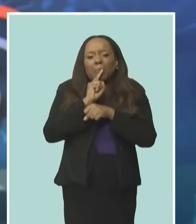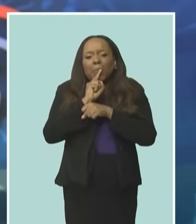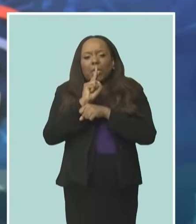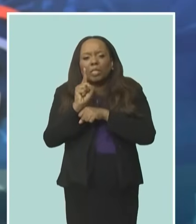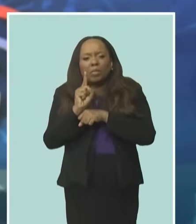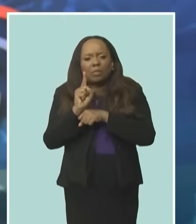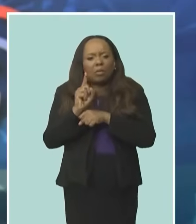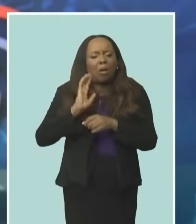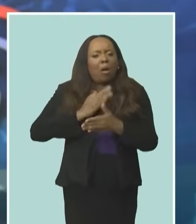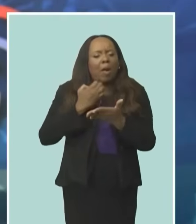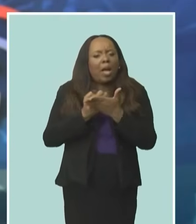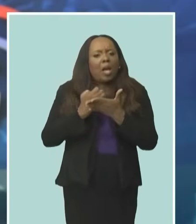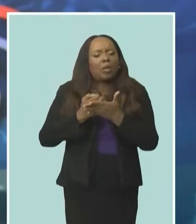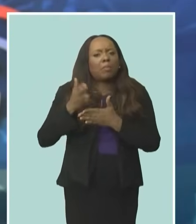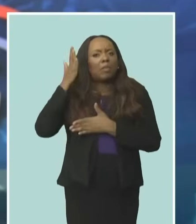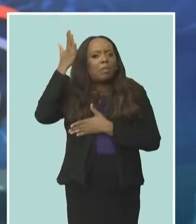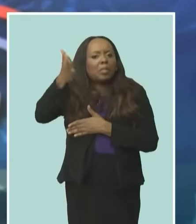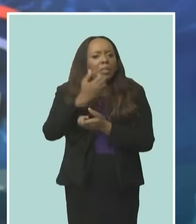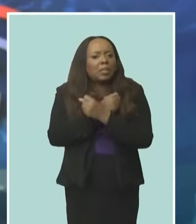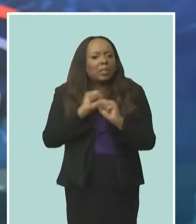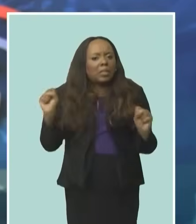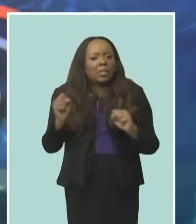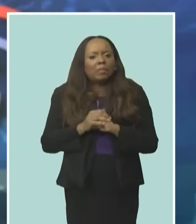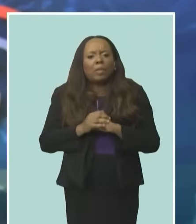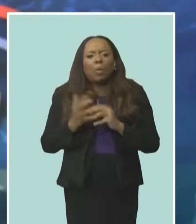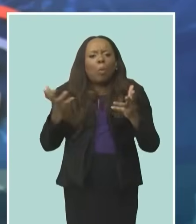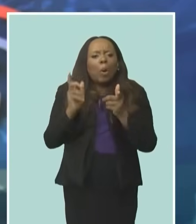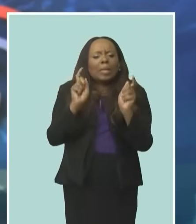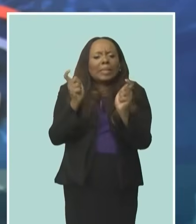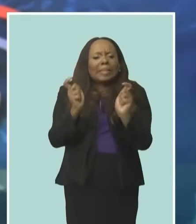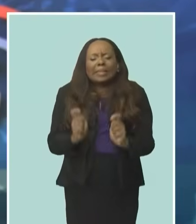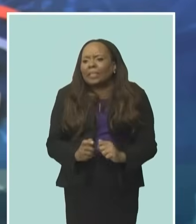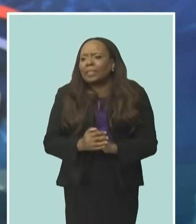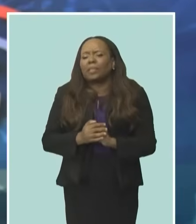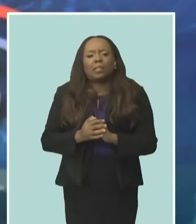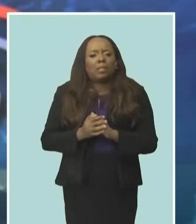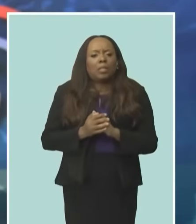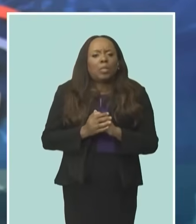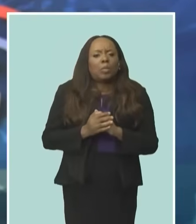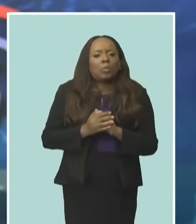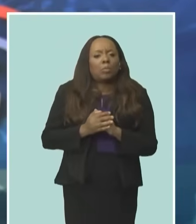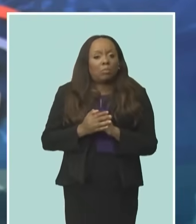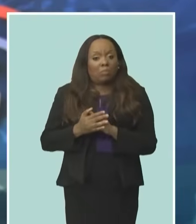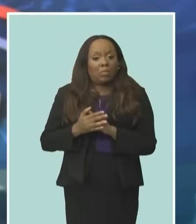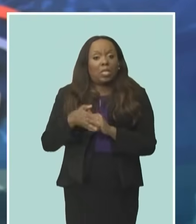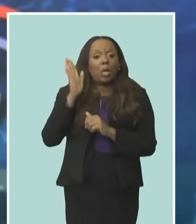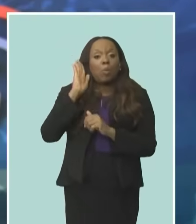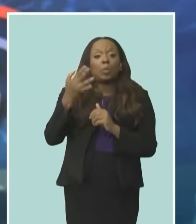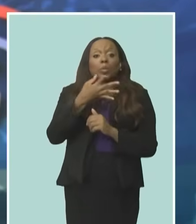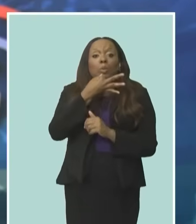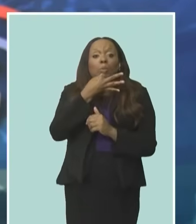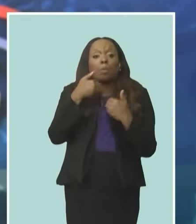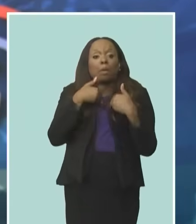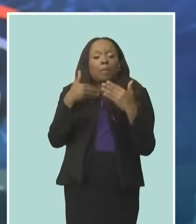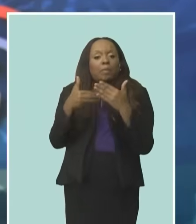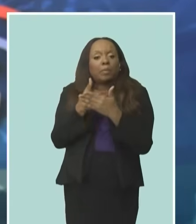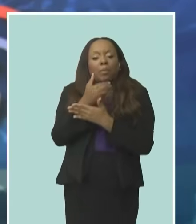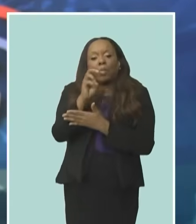session today, the agency outlined sweeping changes coming with a new metrology bill. Deanza Roberts has that